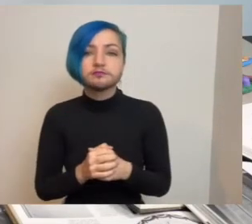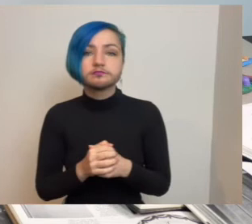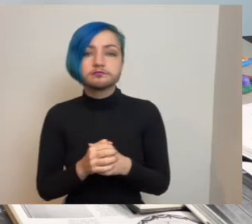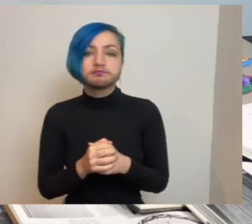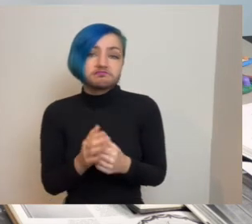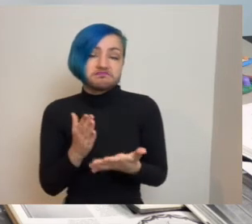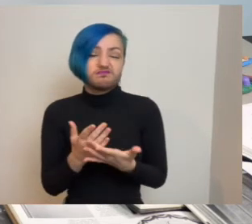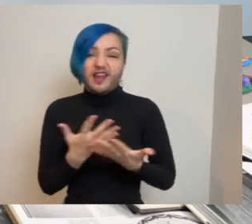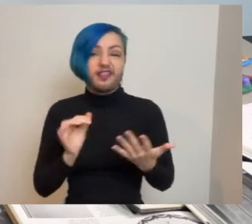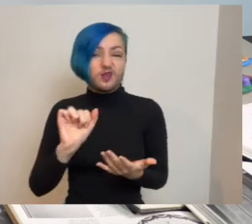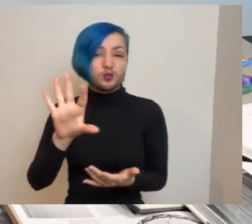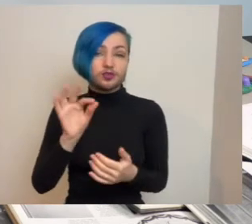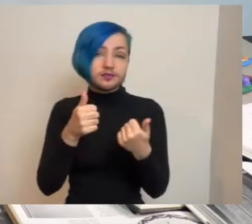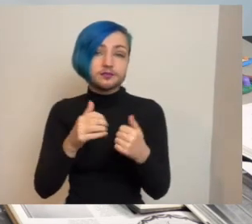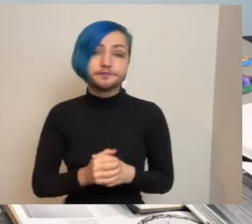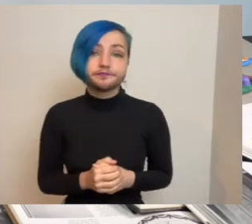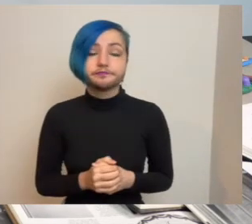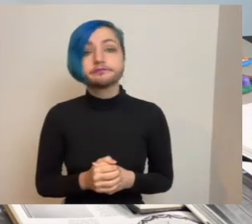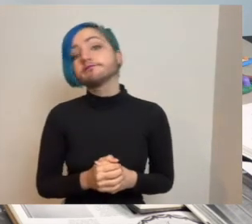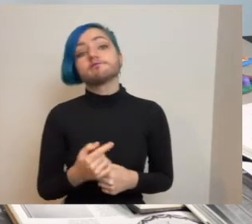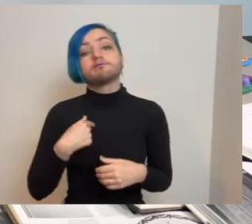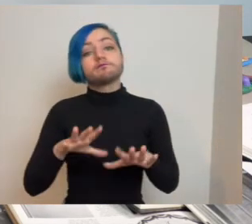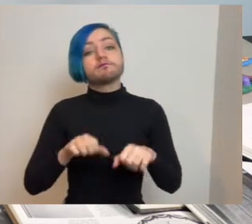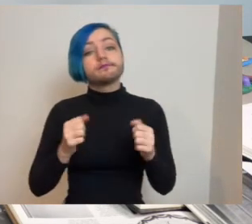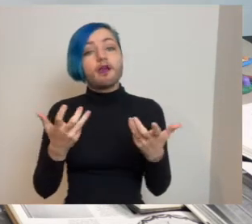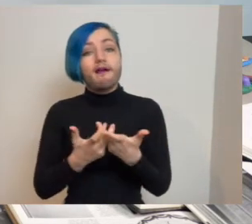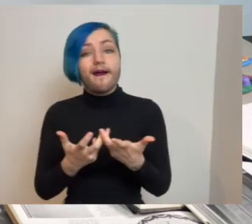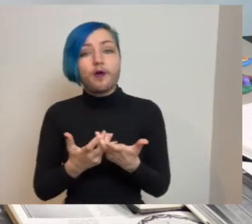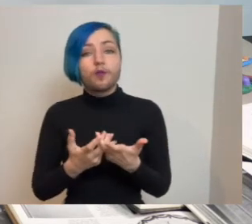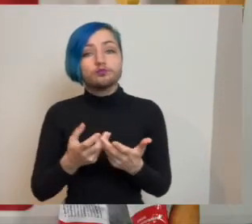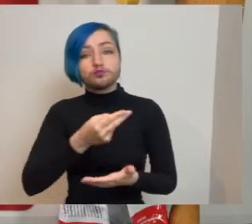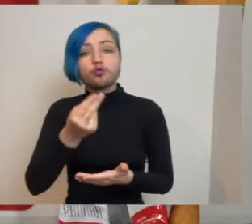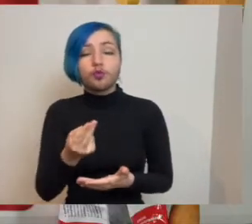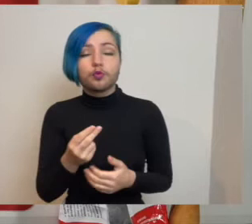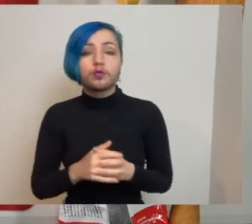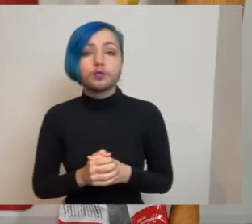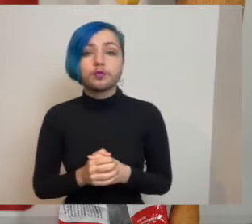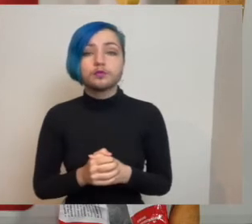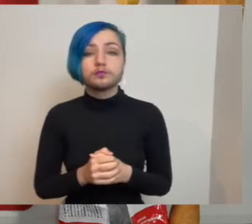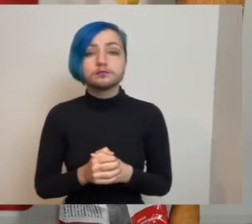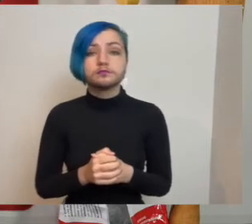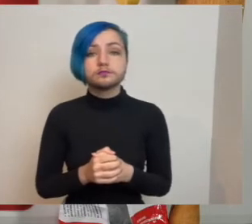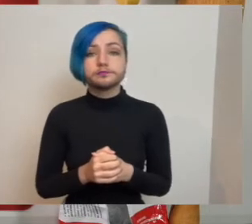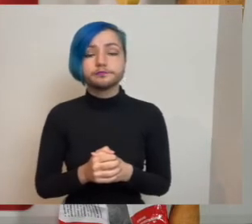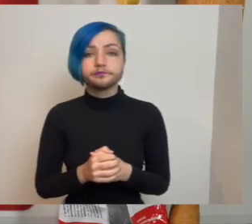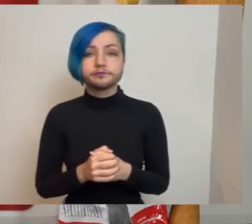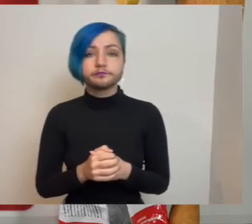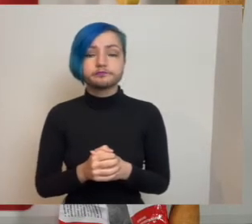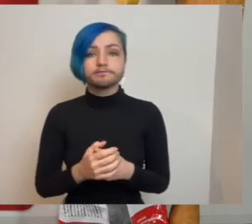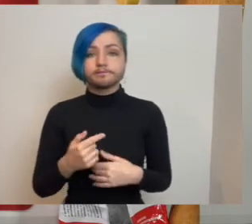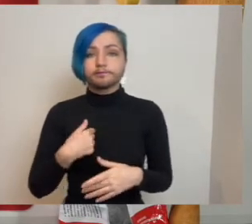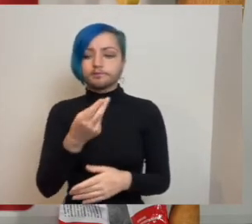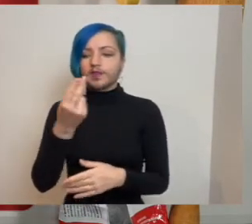whatever you want really. So the way I usually start is by making a drawing, and I work